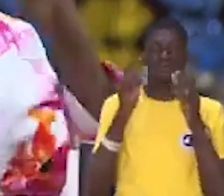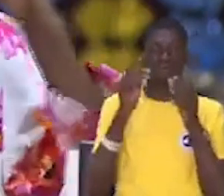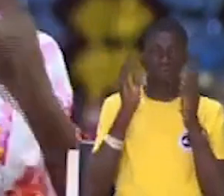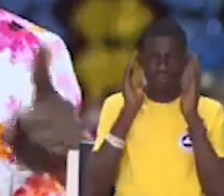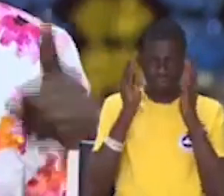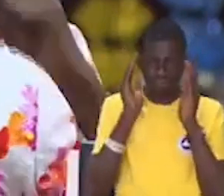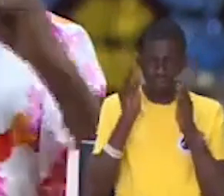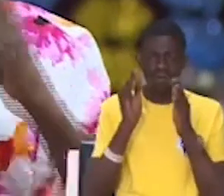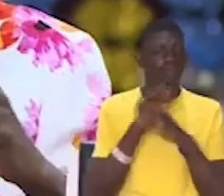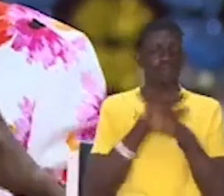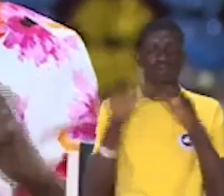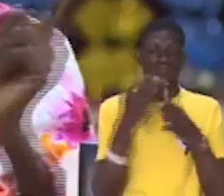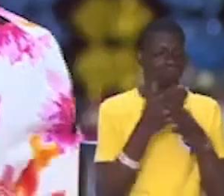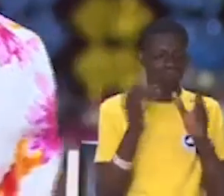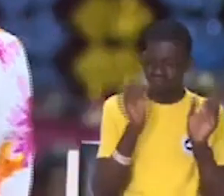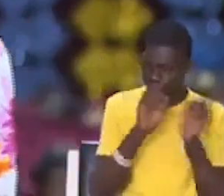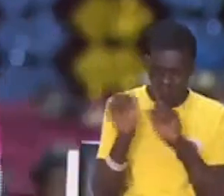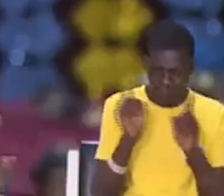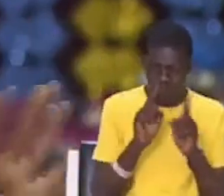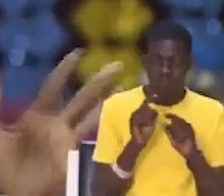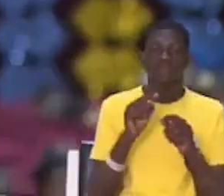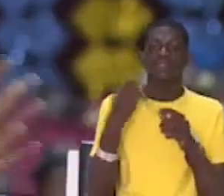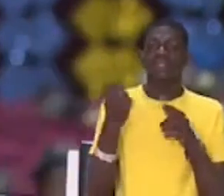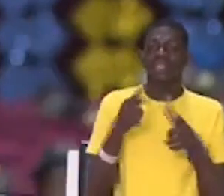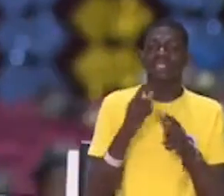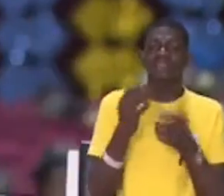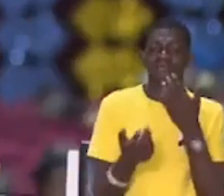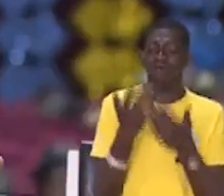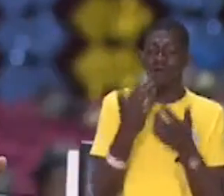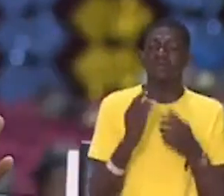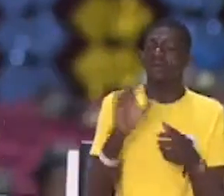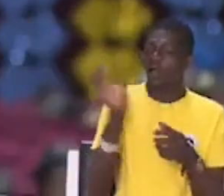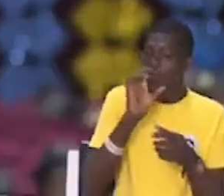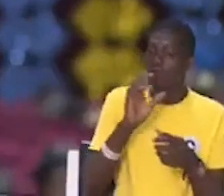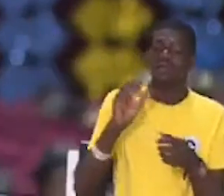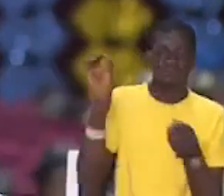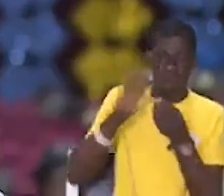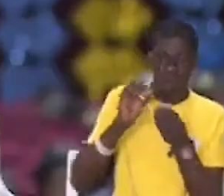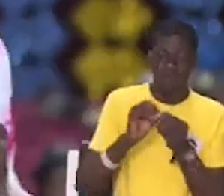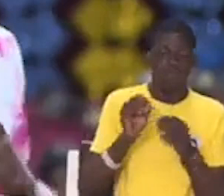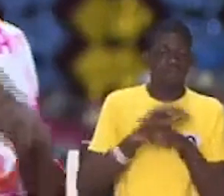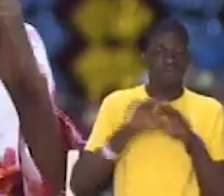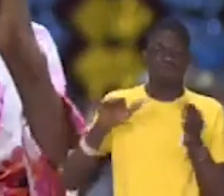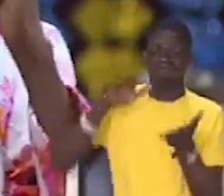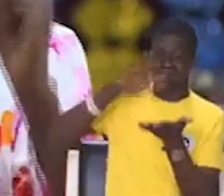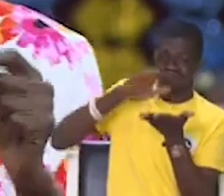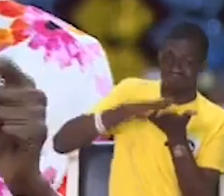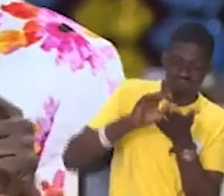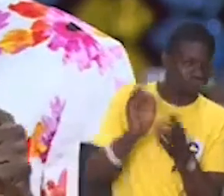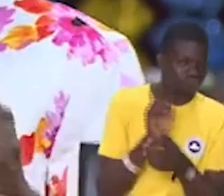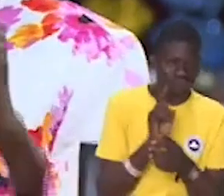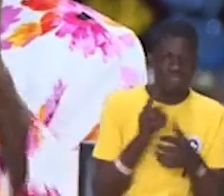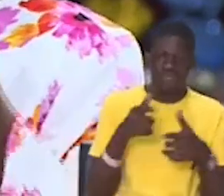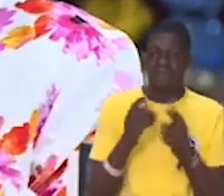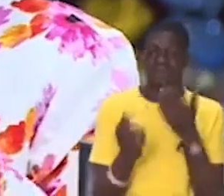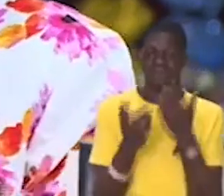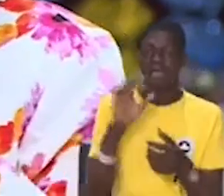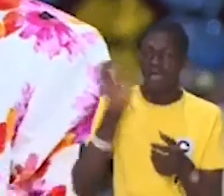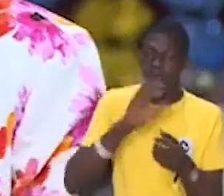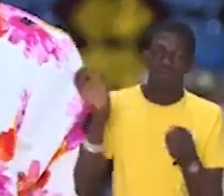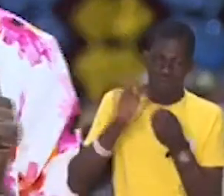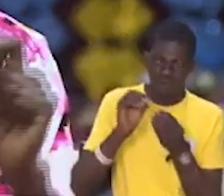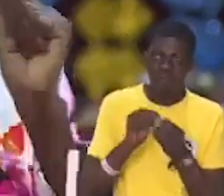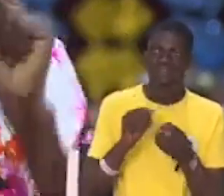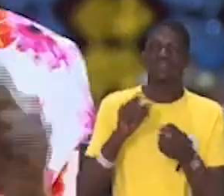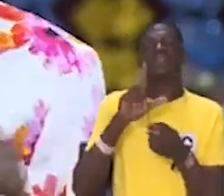tempo must be ever increasing, not decreasing. No drawback in the kingdom of God. The Bible tells us in 2